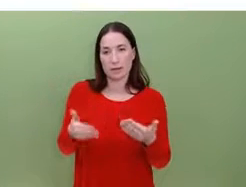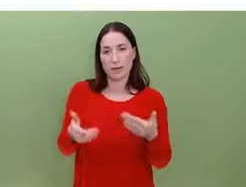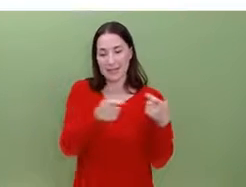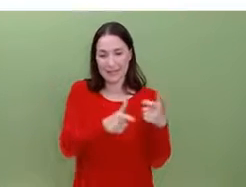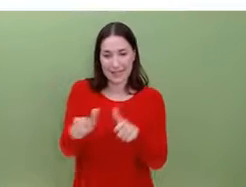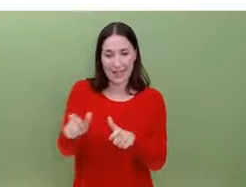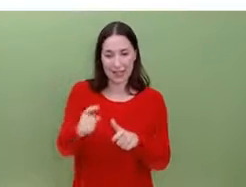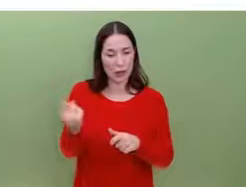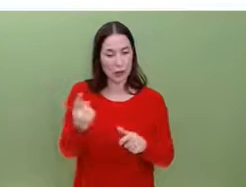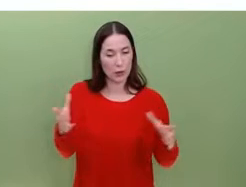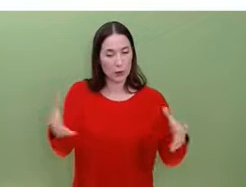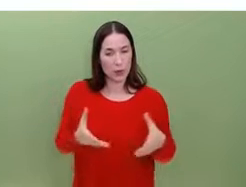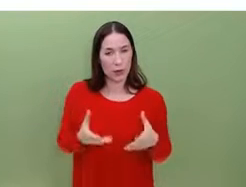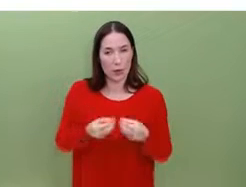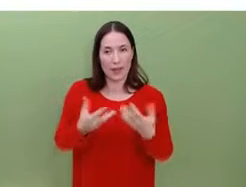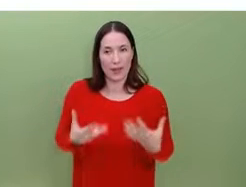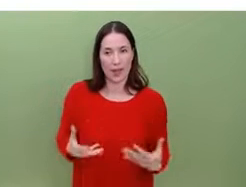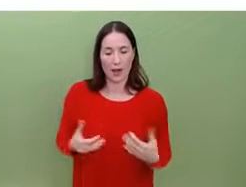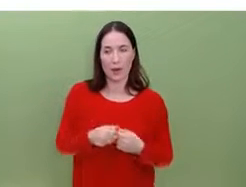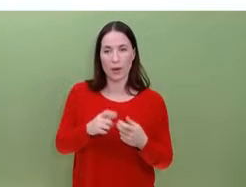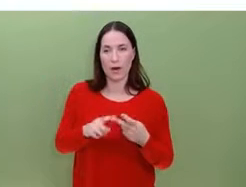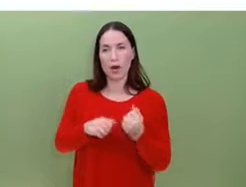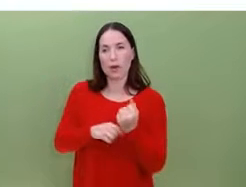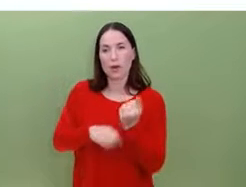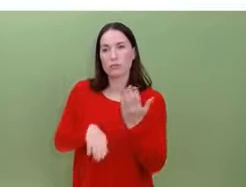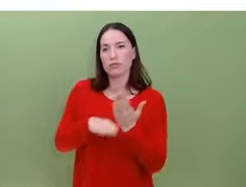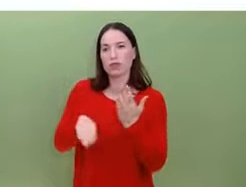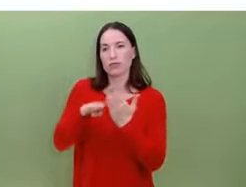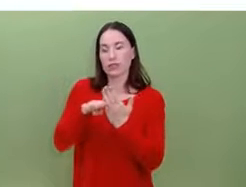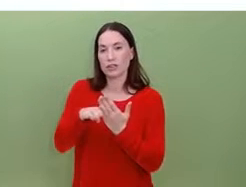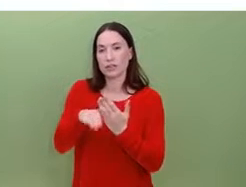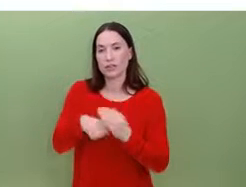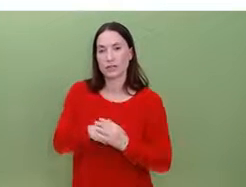got, progression, and also